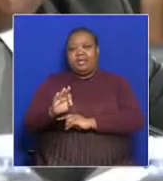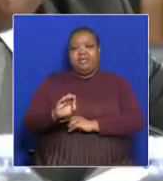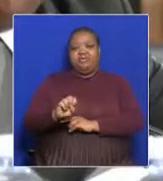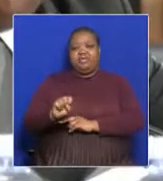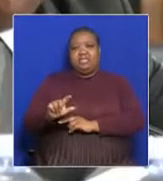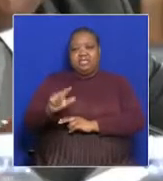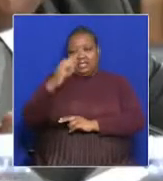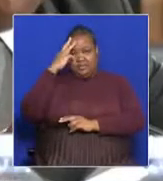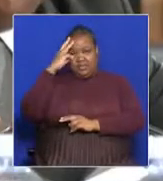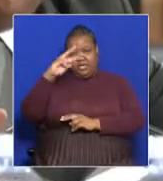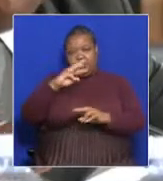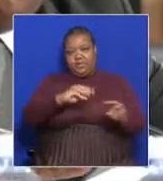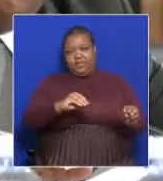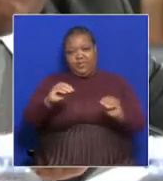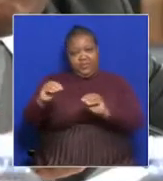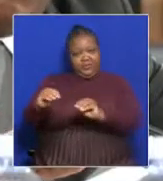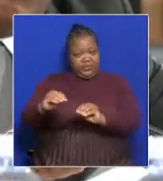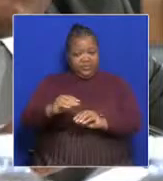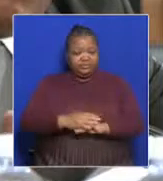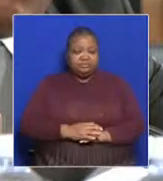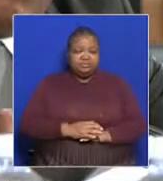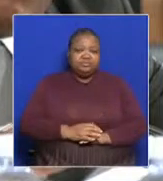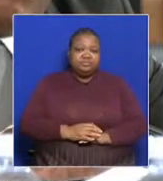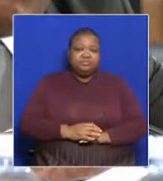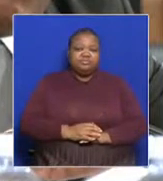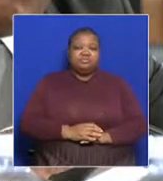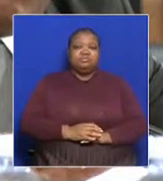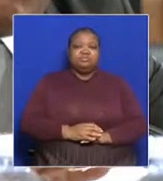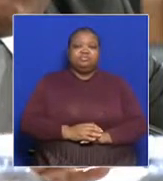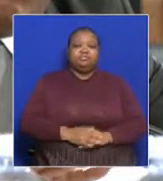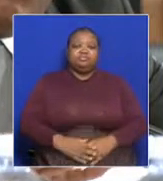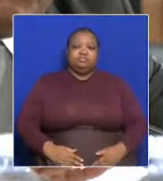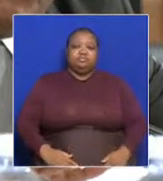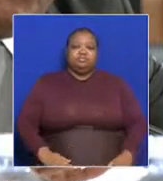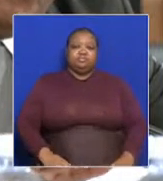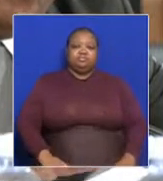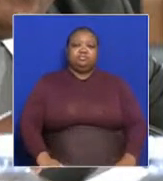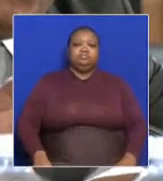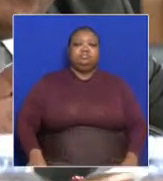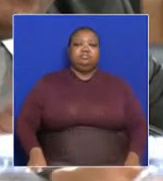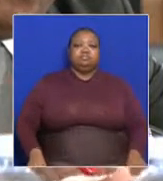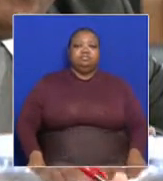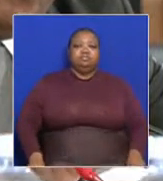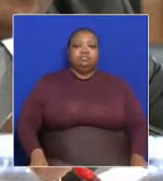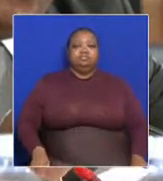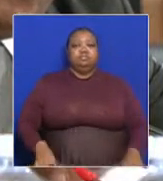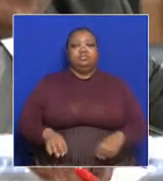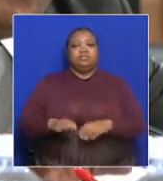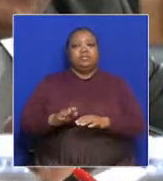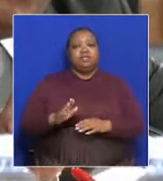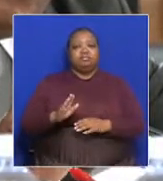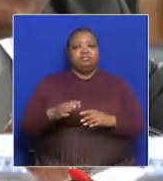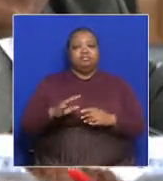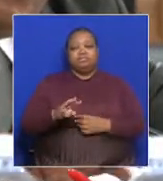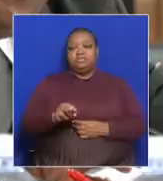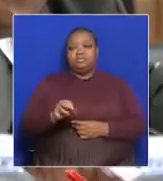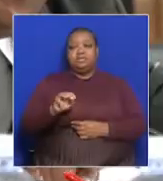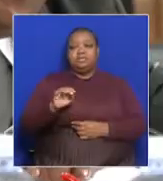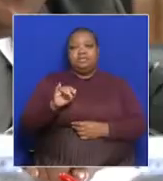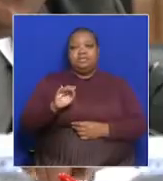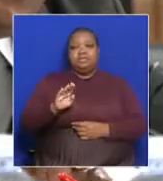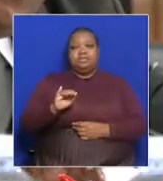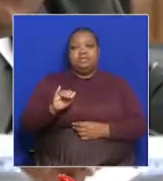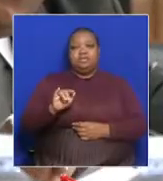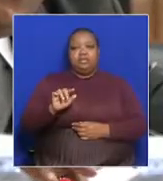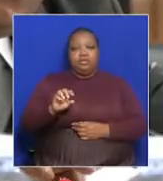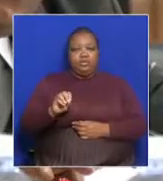I'm saying... For argument's sake, let's leave out Mbilo and look at Durban Central, Brighton